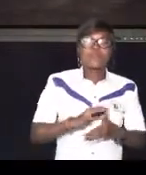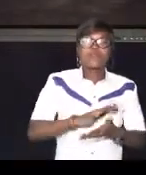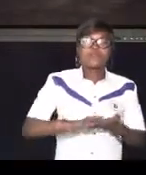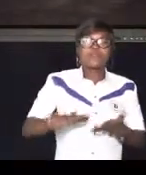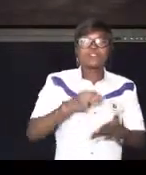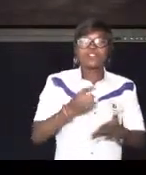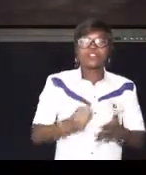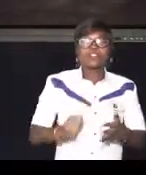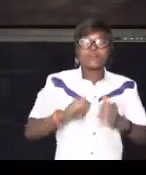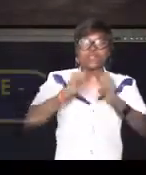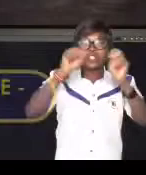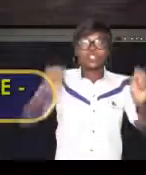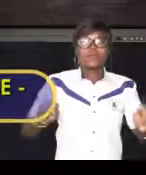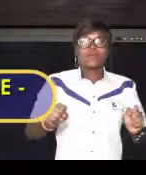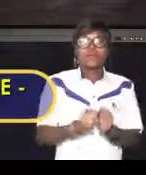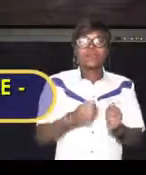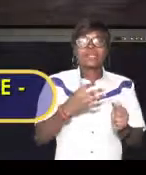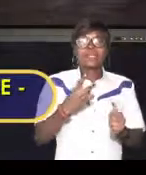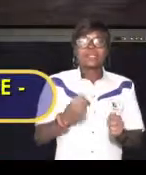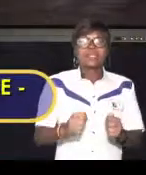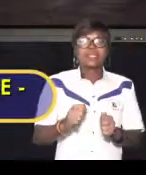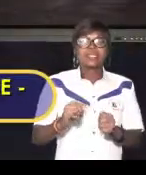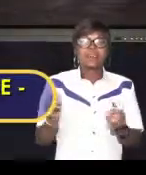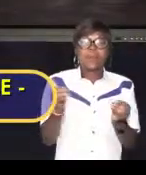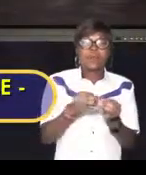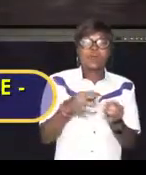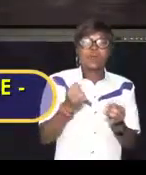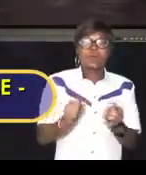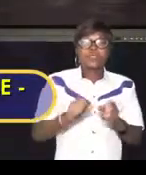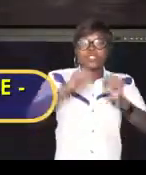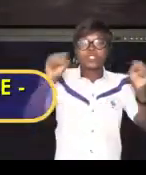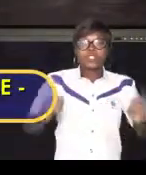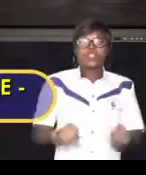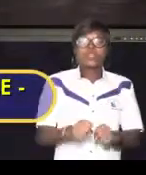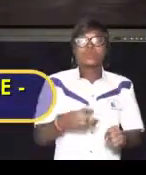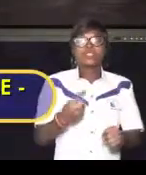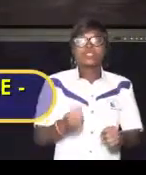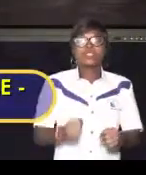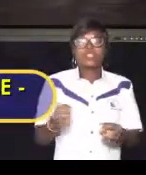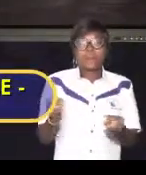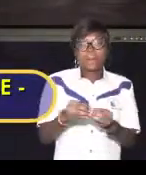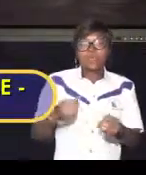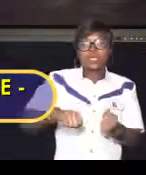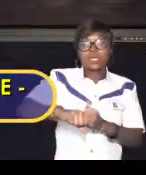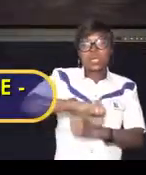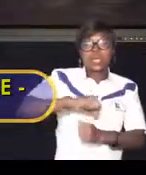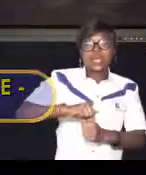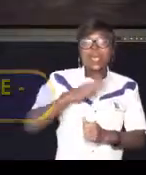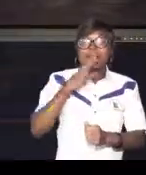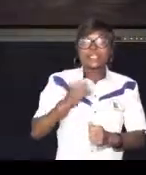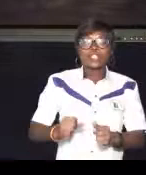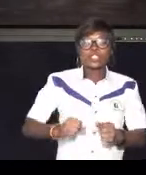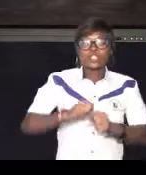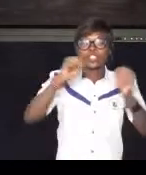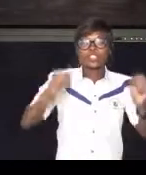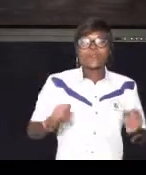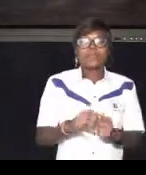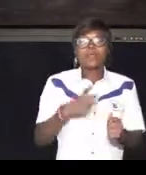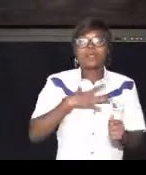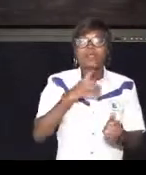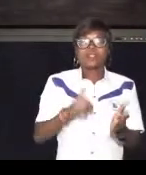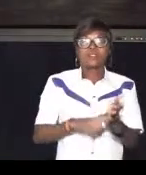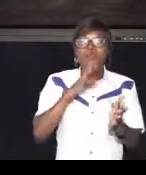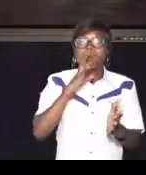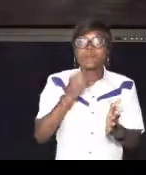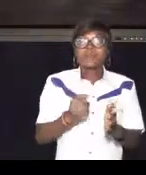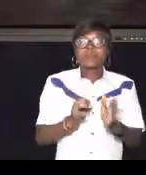more the space, the more the area. Now the shape itself must be closed. A shape like this will not have